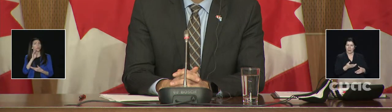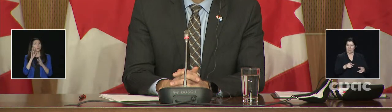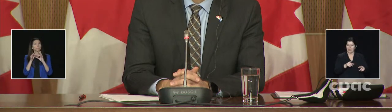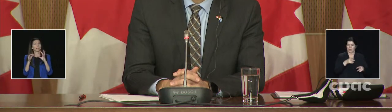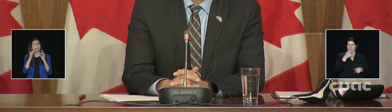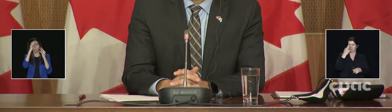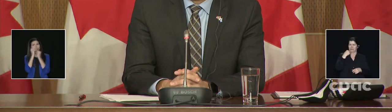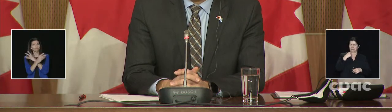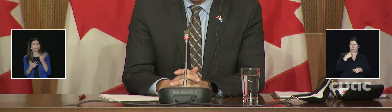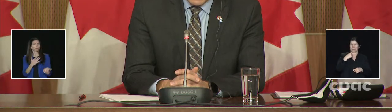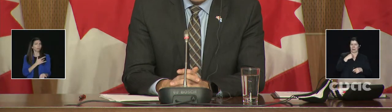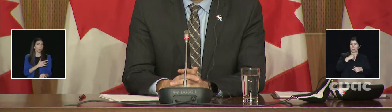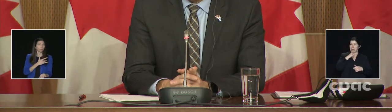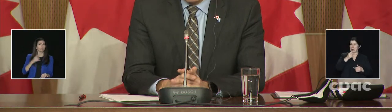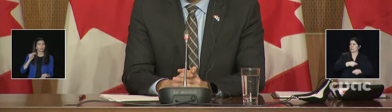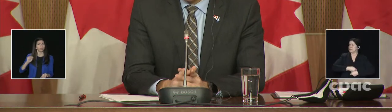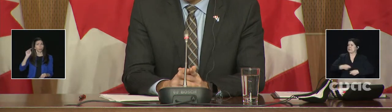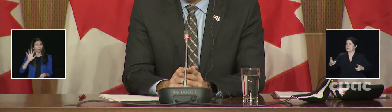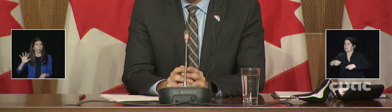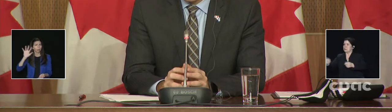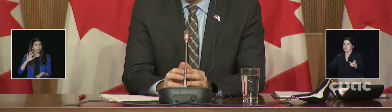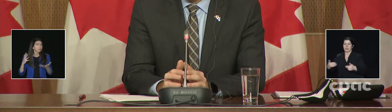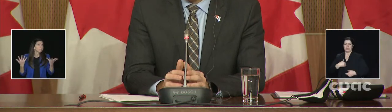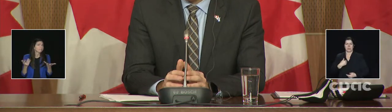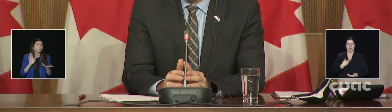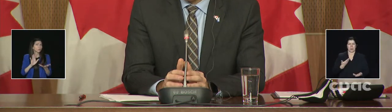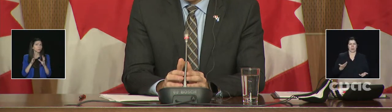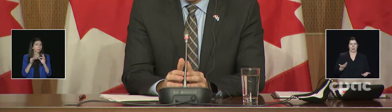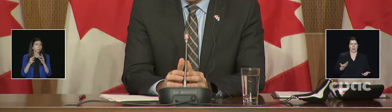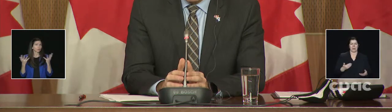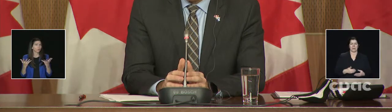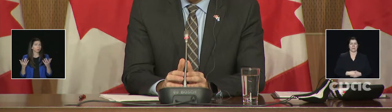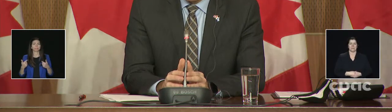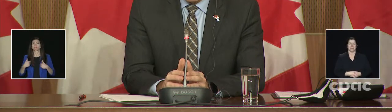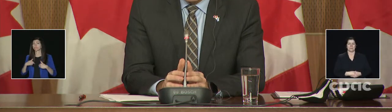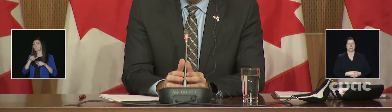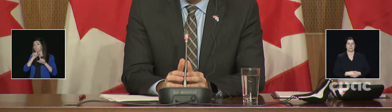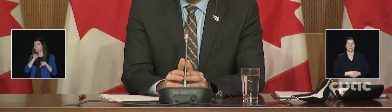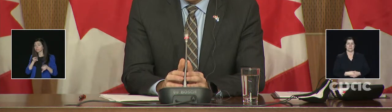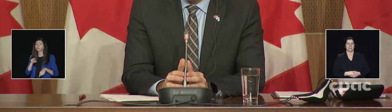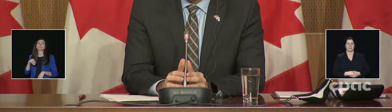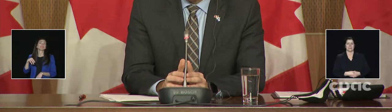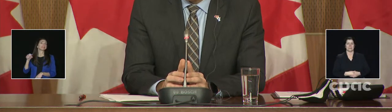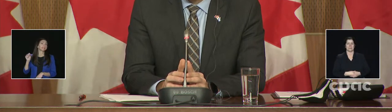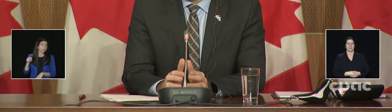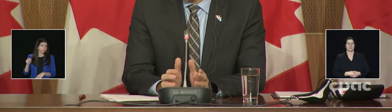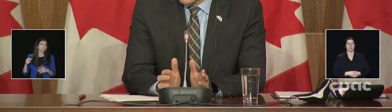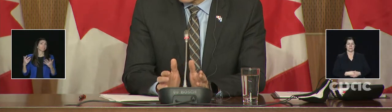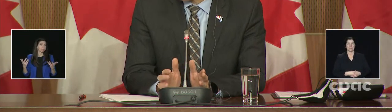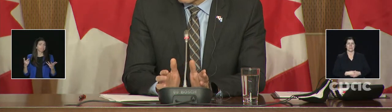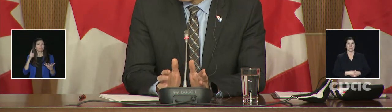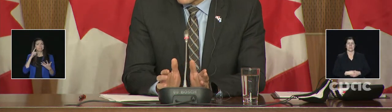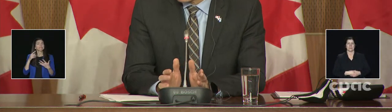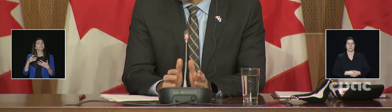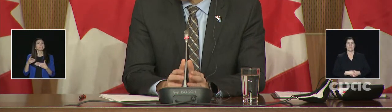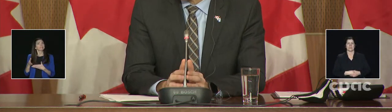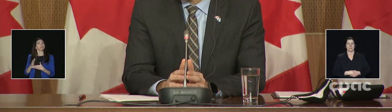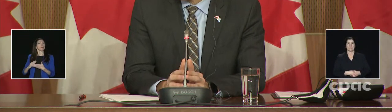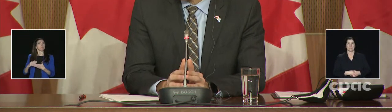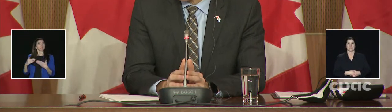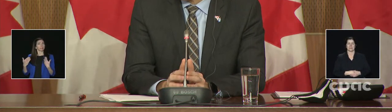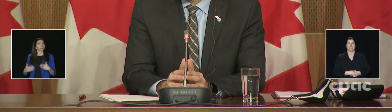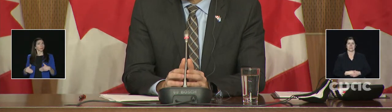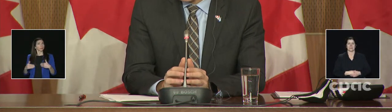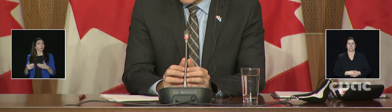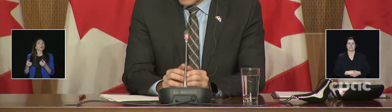My understanding is that, yes, there has been a significant amount of unused rapid tests for a relatively long